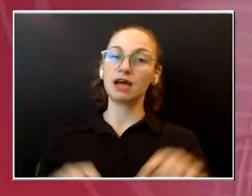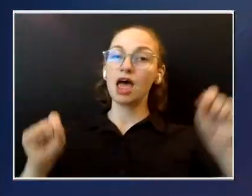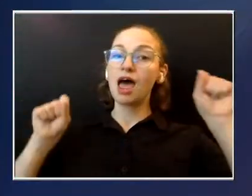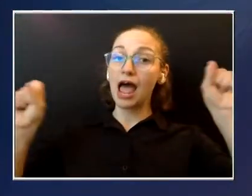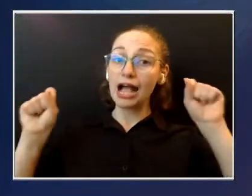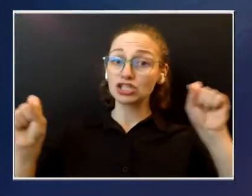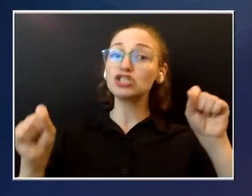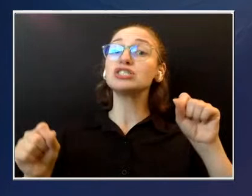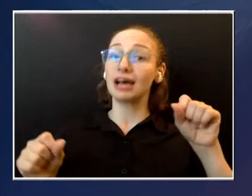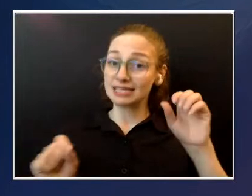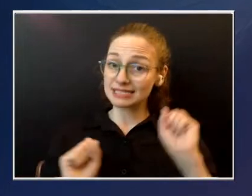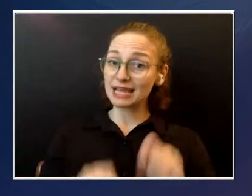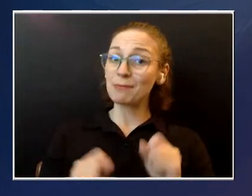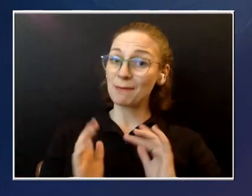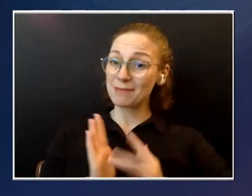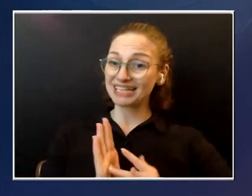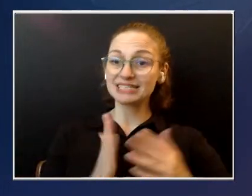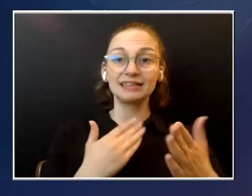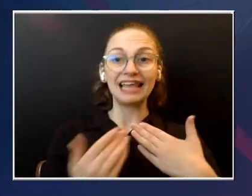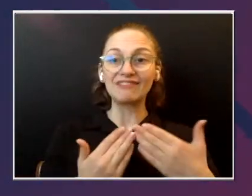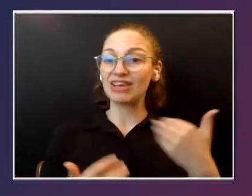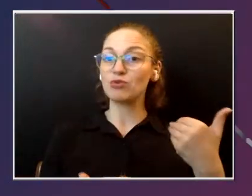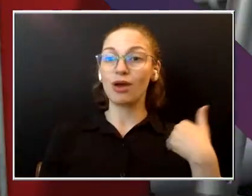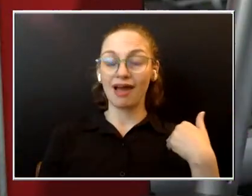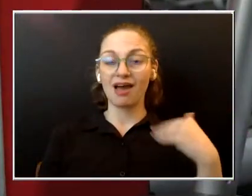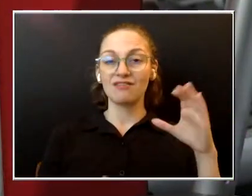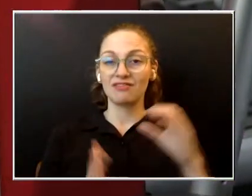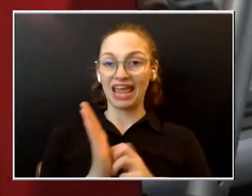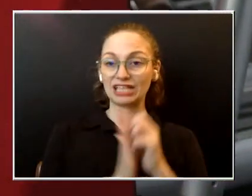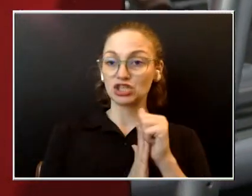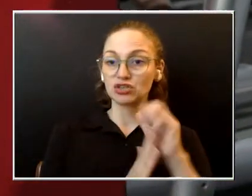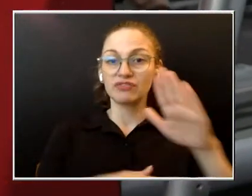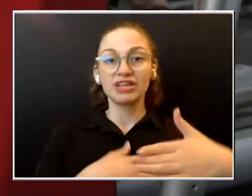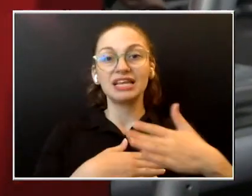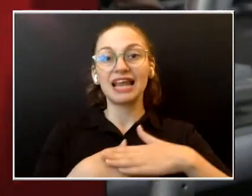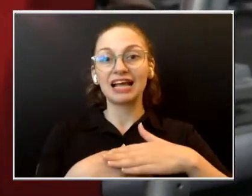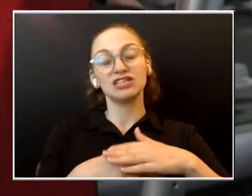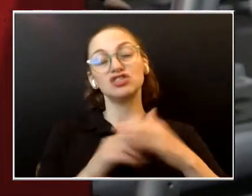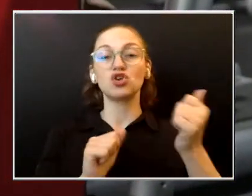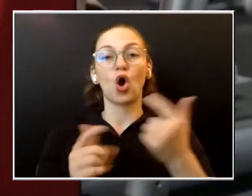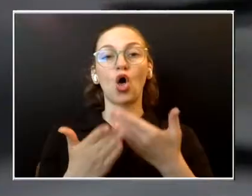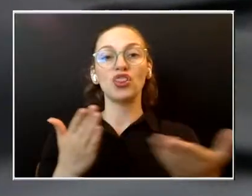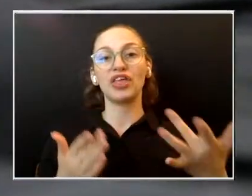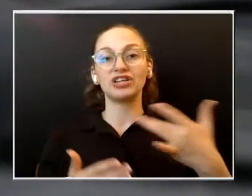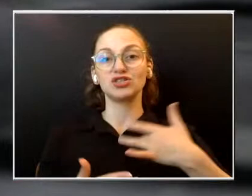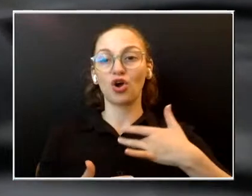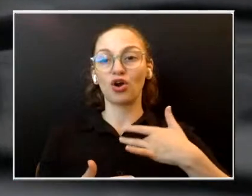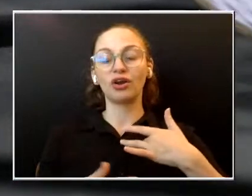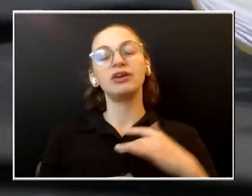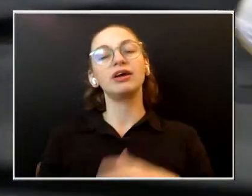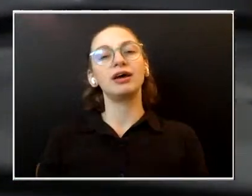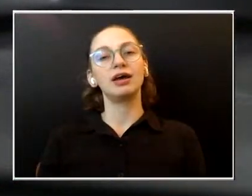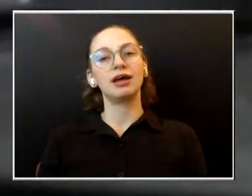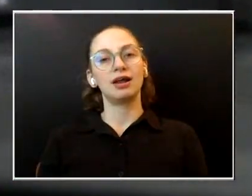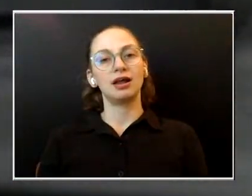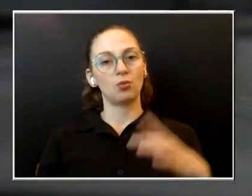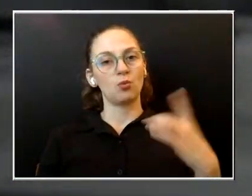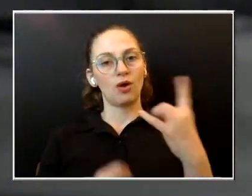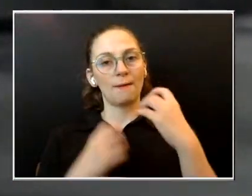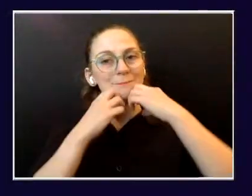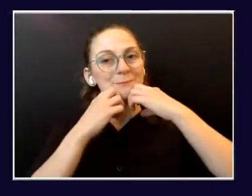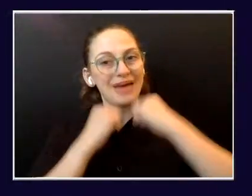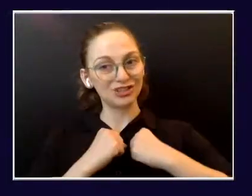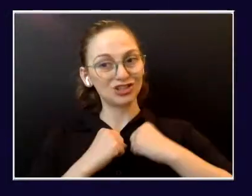cancer. I'm Alexis Del Cid on the next All Things Heart. It was a passion that doctors say helped save a cancer patient's